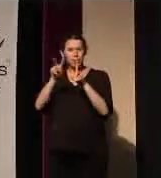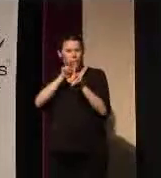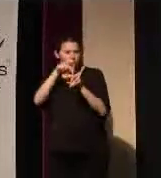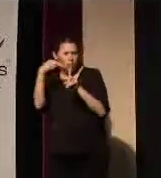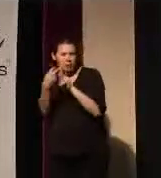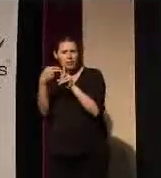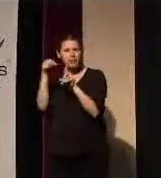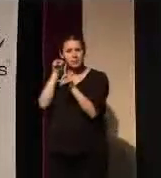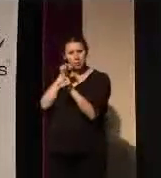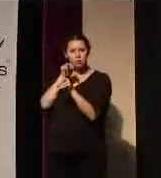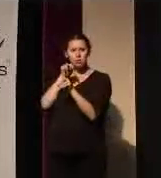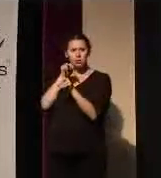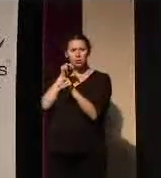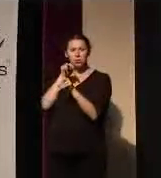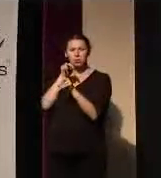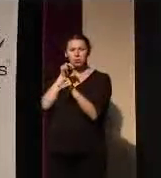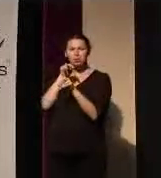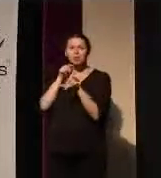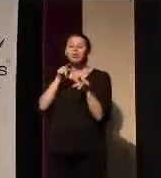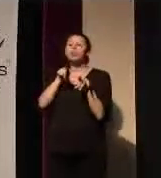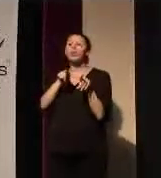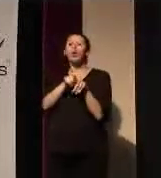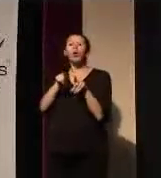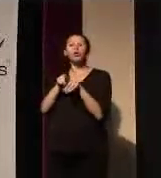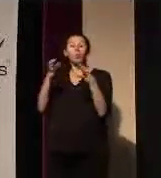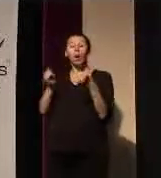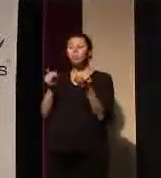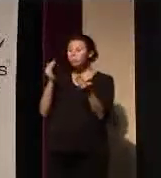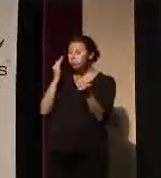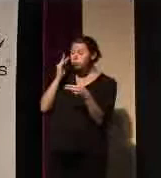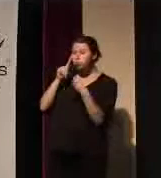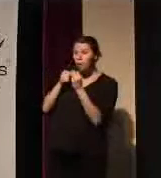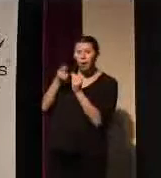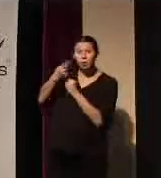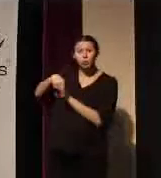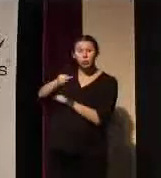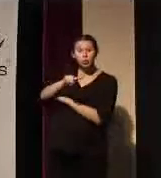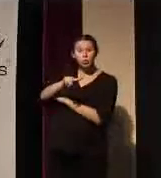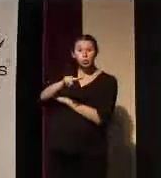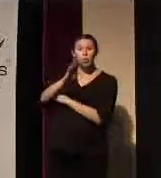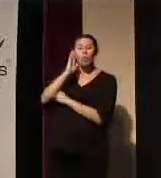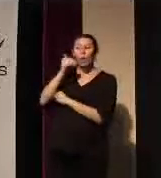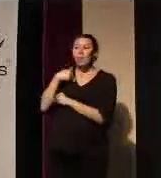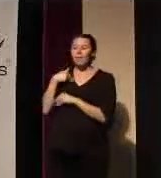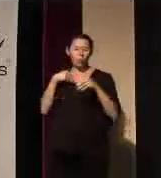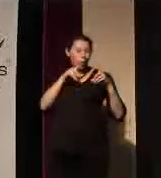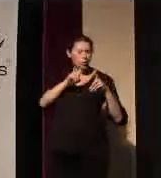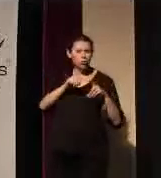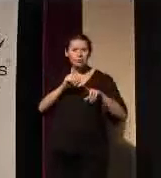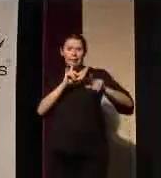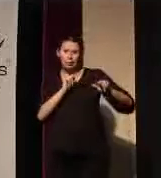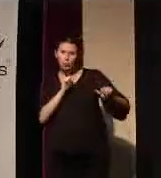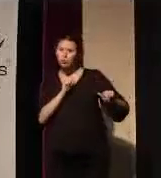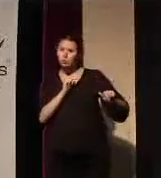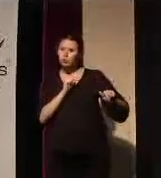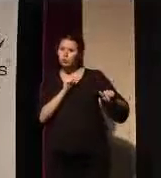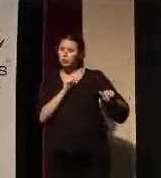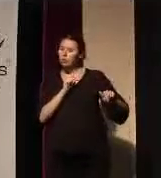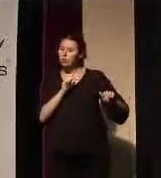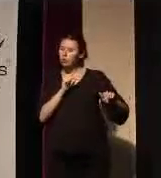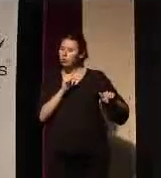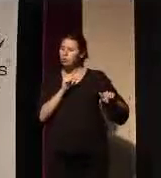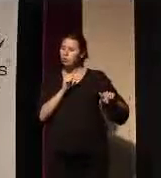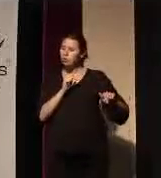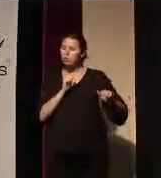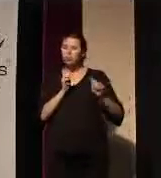their respective areas, but also to hear from you. We will have a Q&A portion for the evening that's both